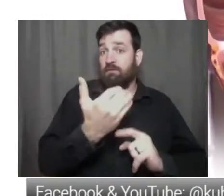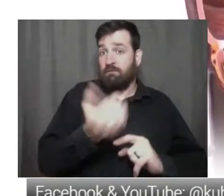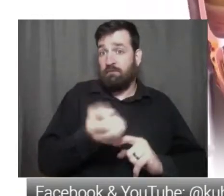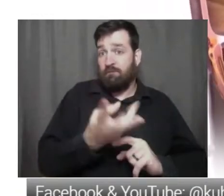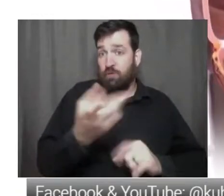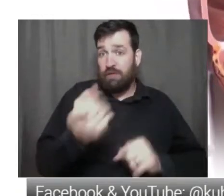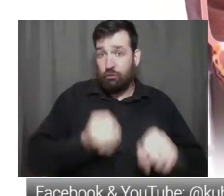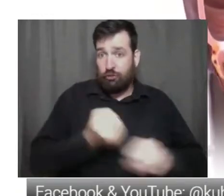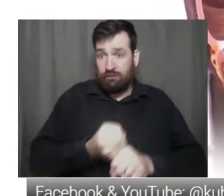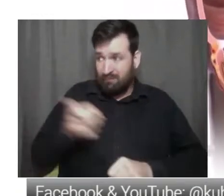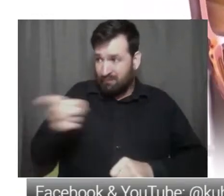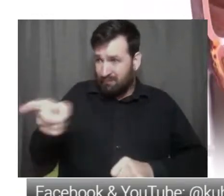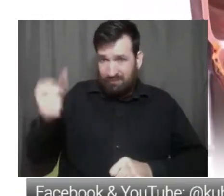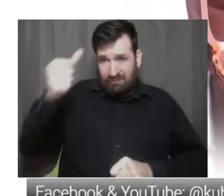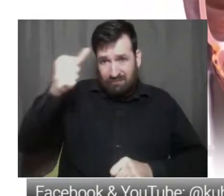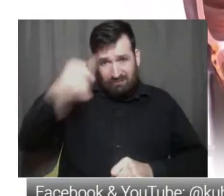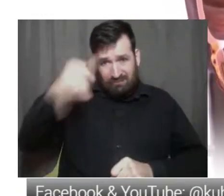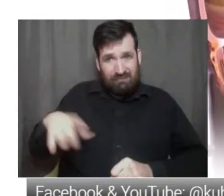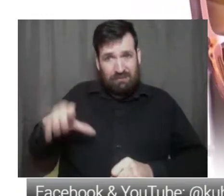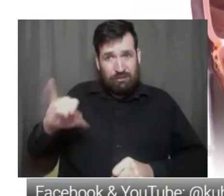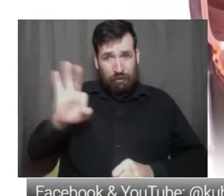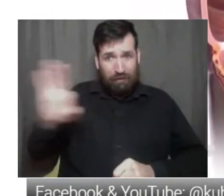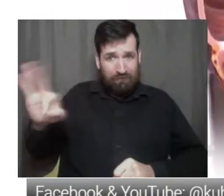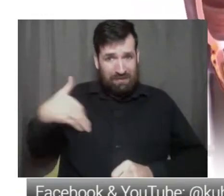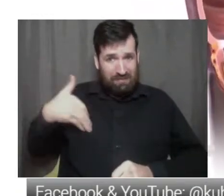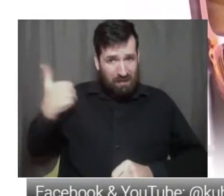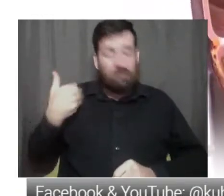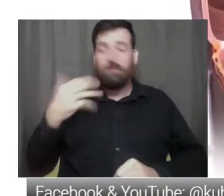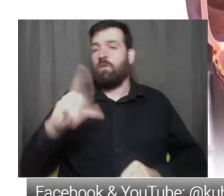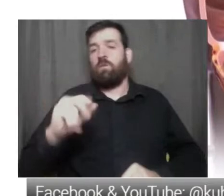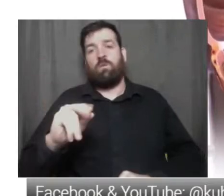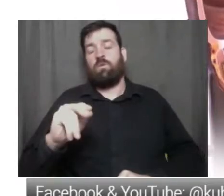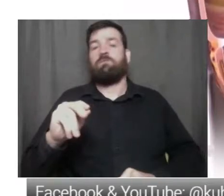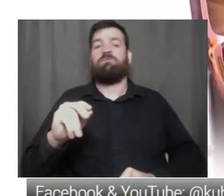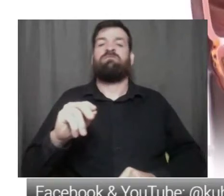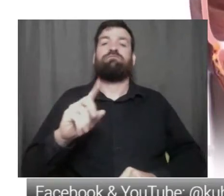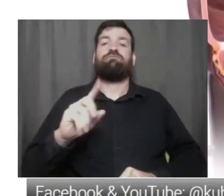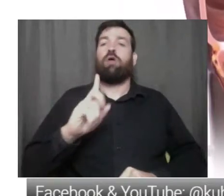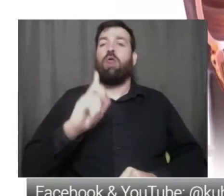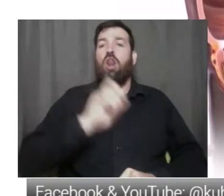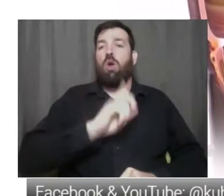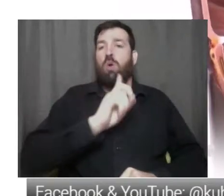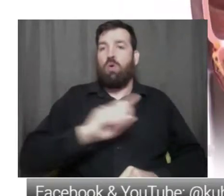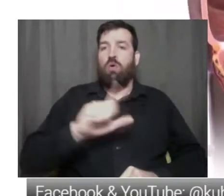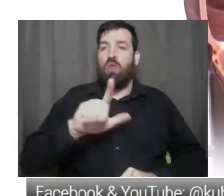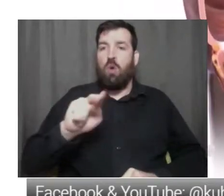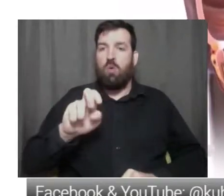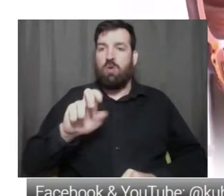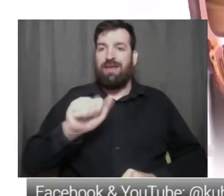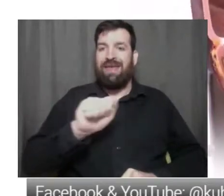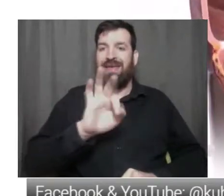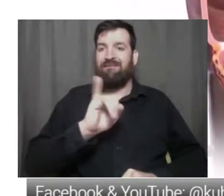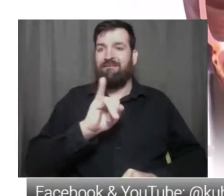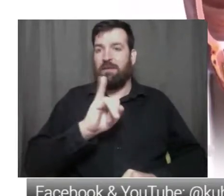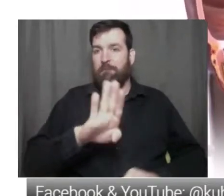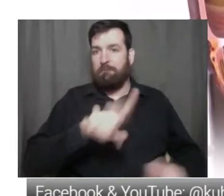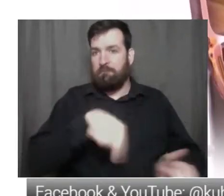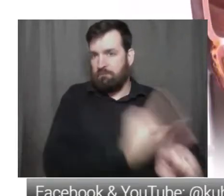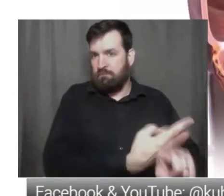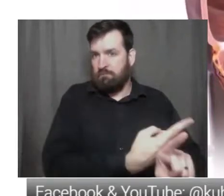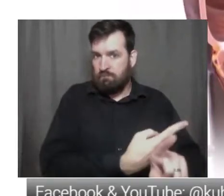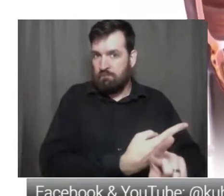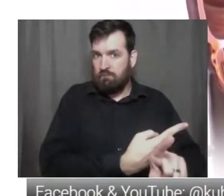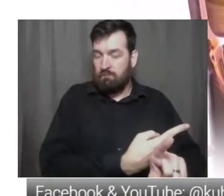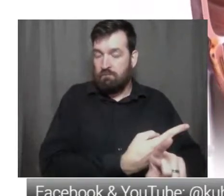No, absolutely not. Okay. So Jeff has what's considered lone atrial fibrillation, which means he has atrial fibrillation in the absence